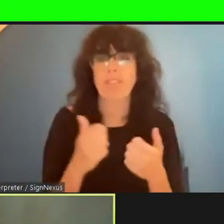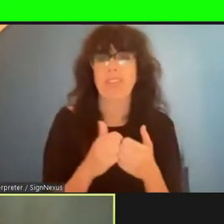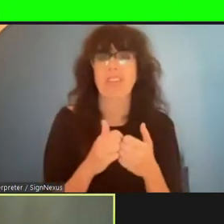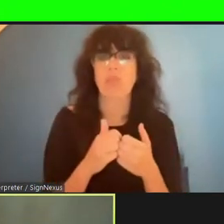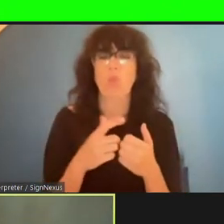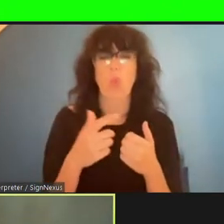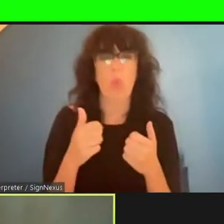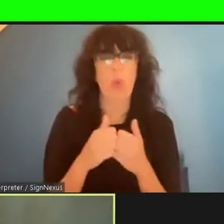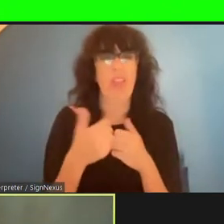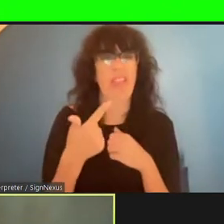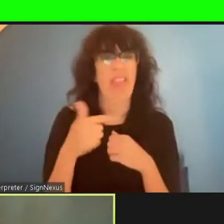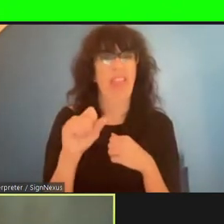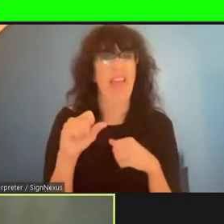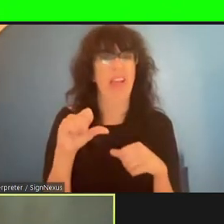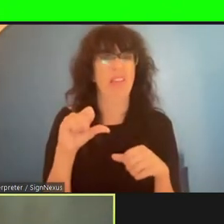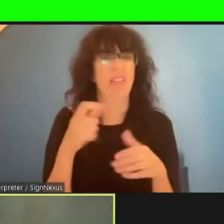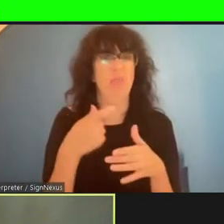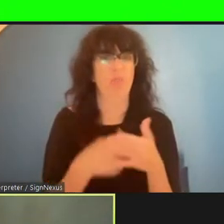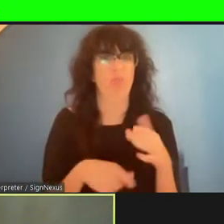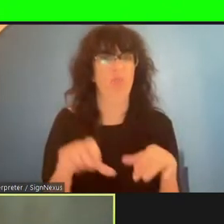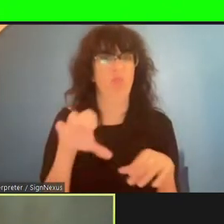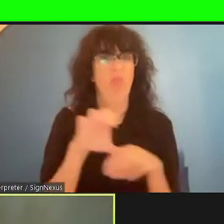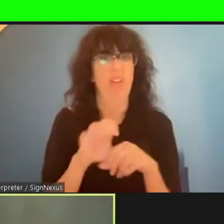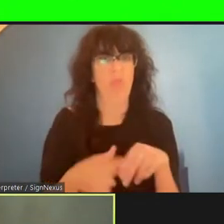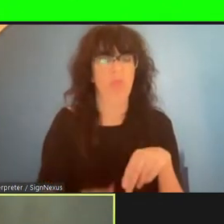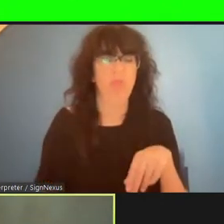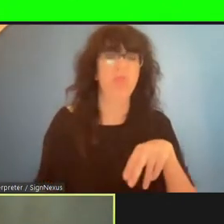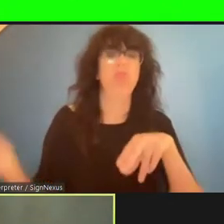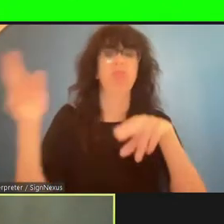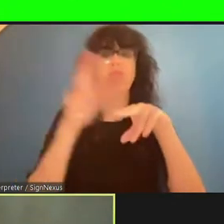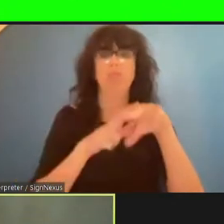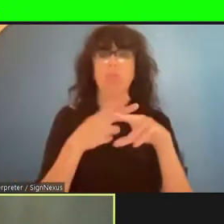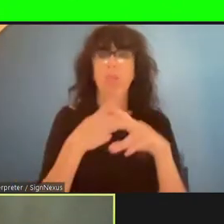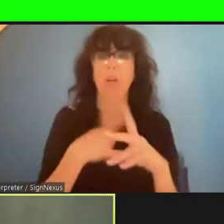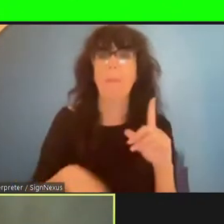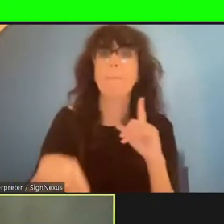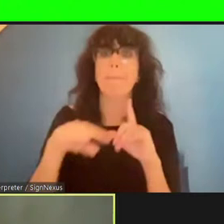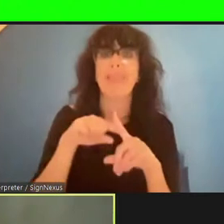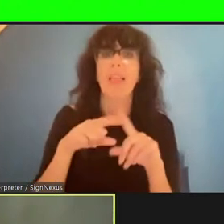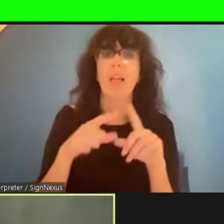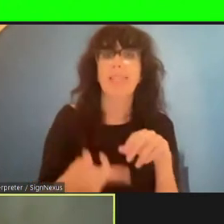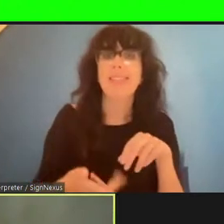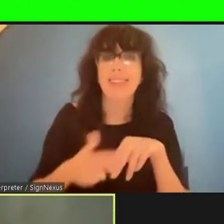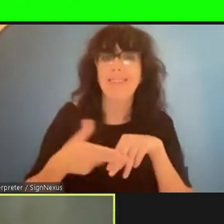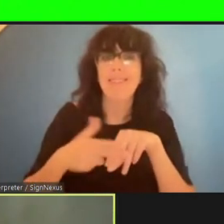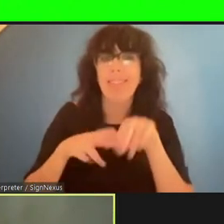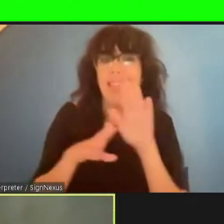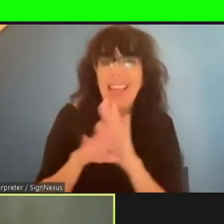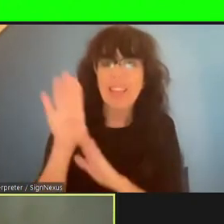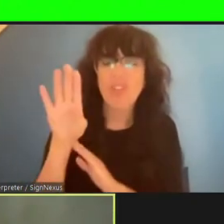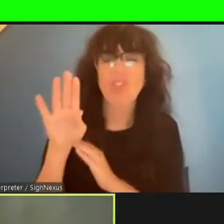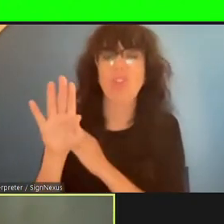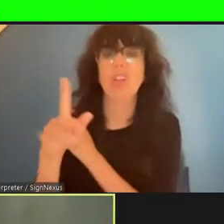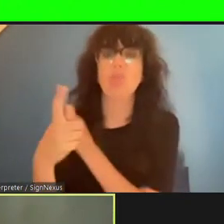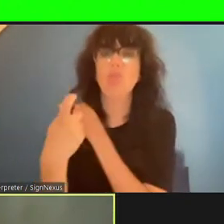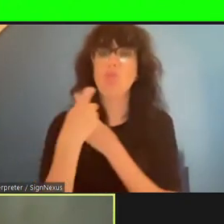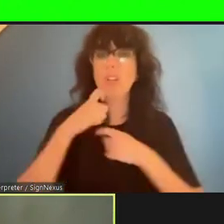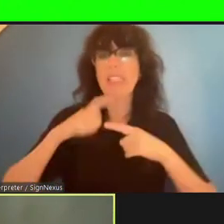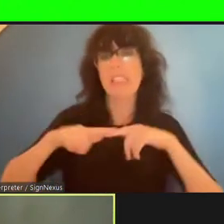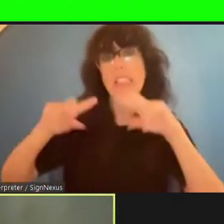gas prices and expenses not to mention the inflation in recent survey